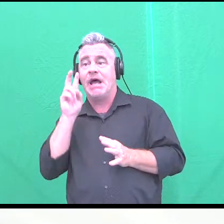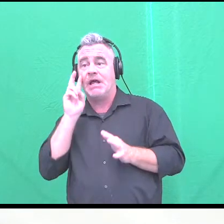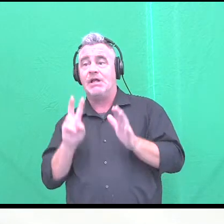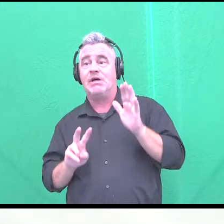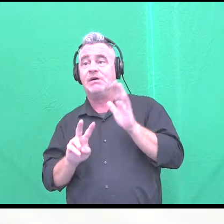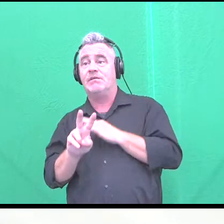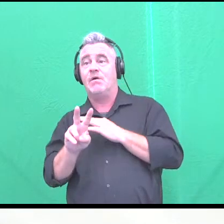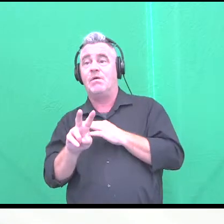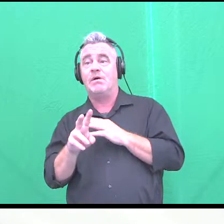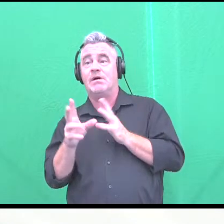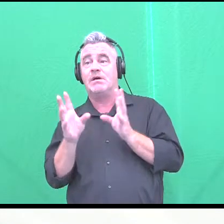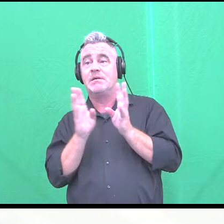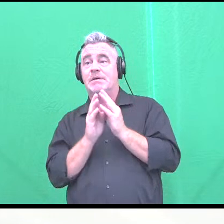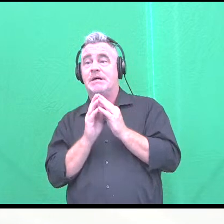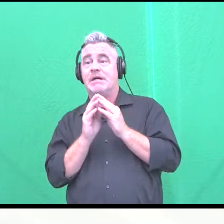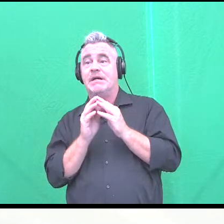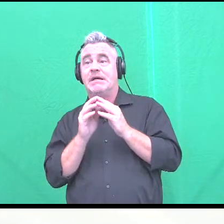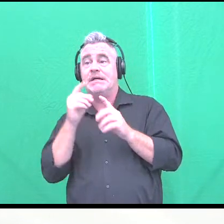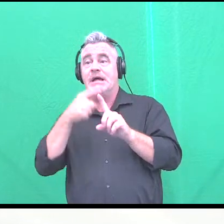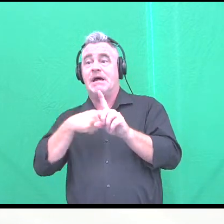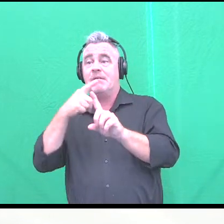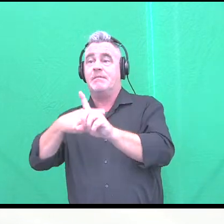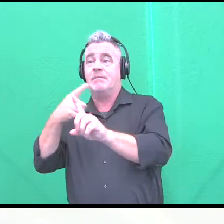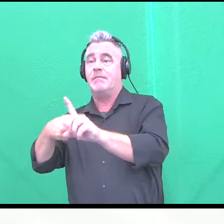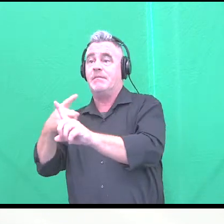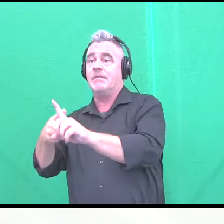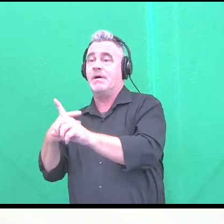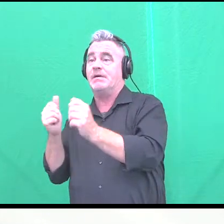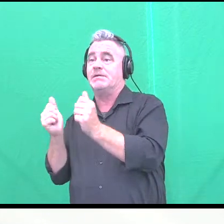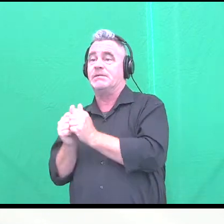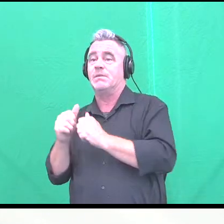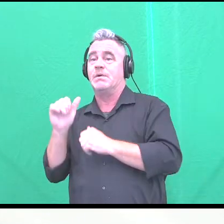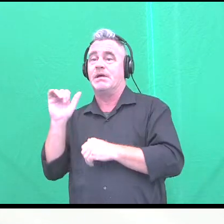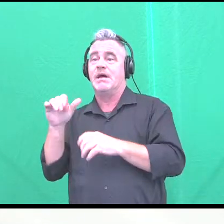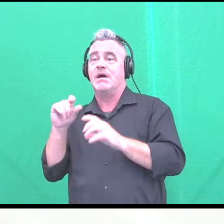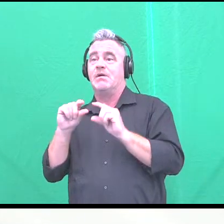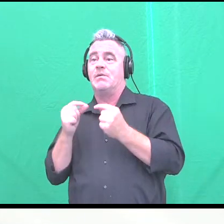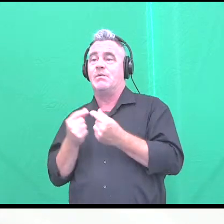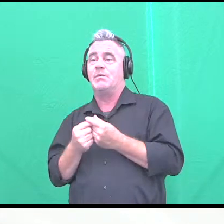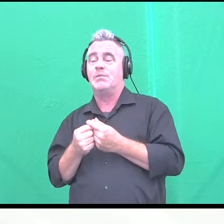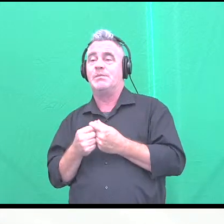ongoing meetings each month, which they will continue to have.